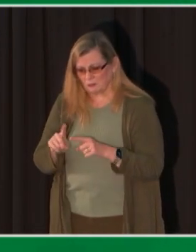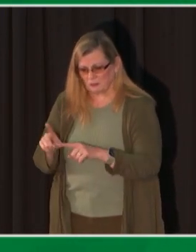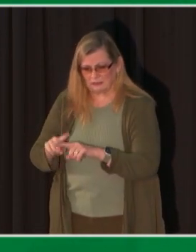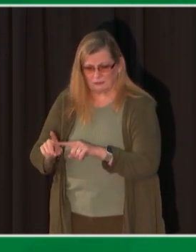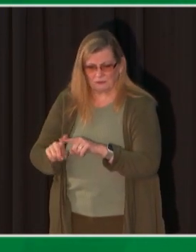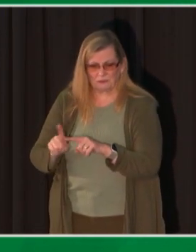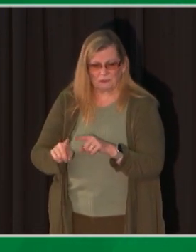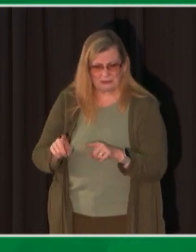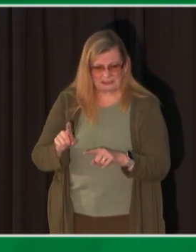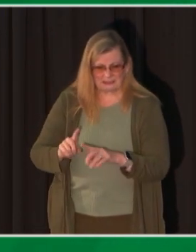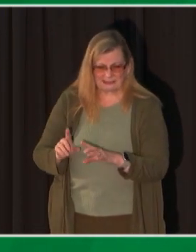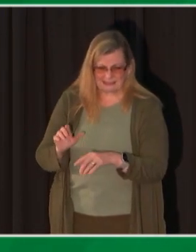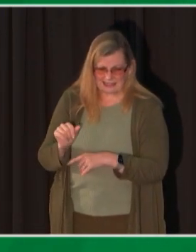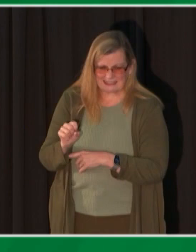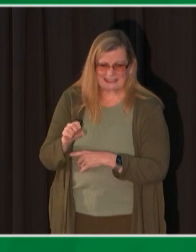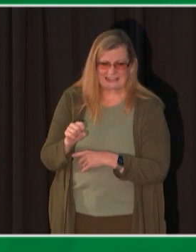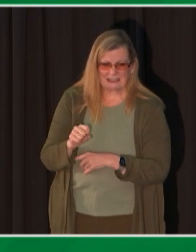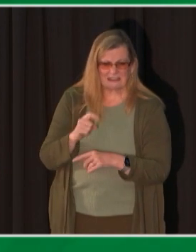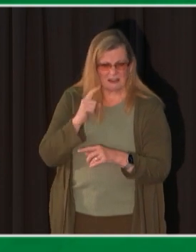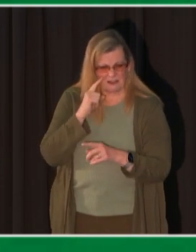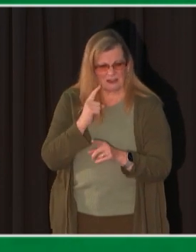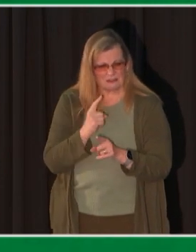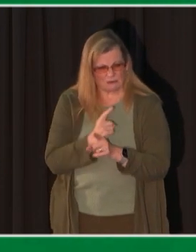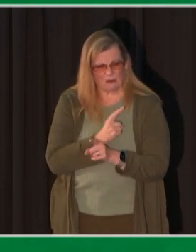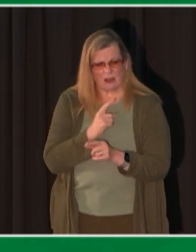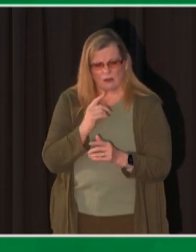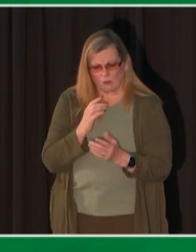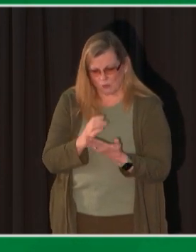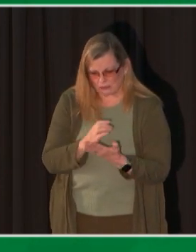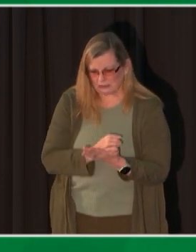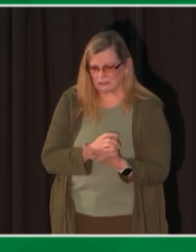right course, and we should continue learning at